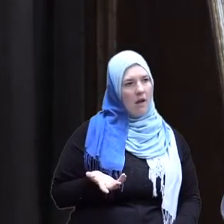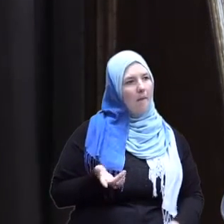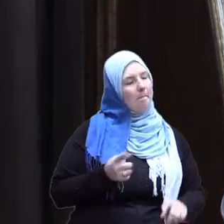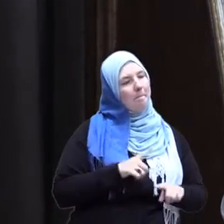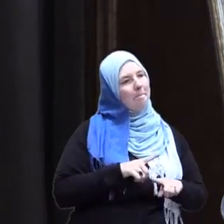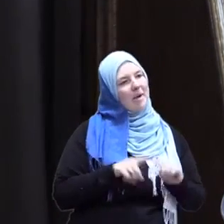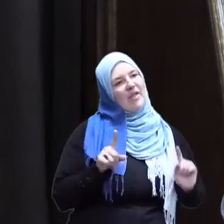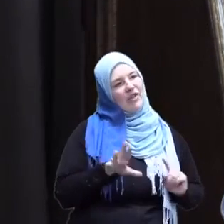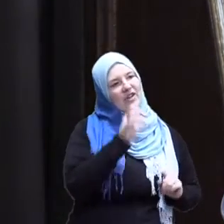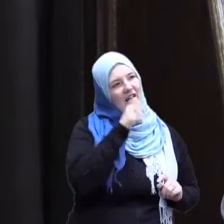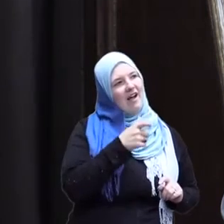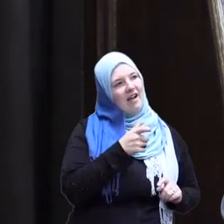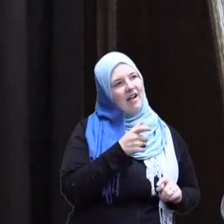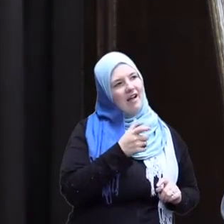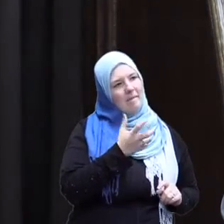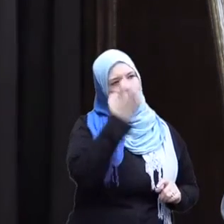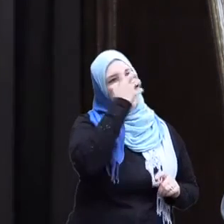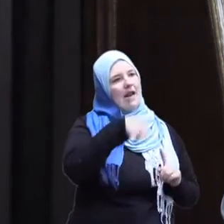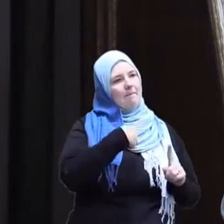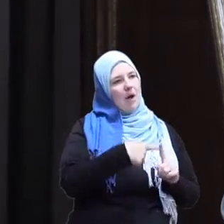itself.